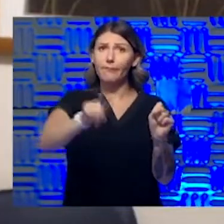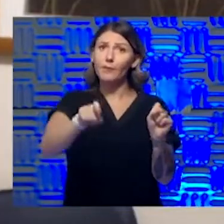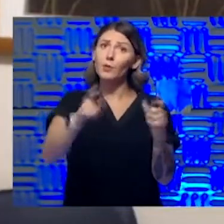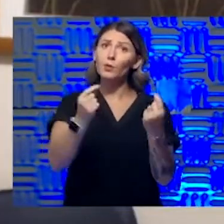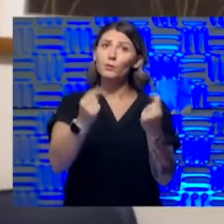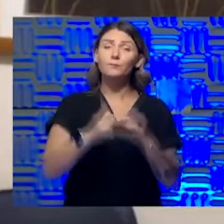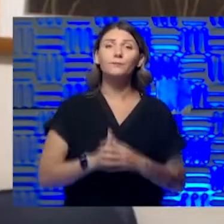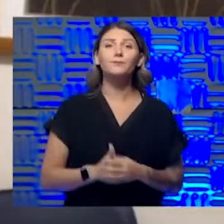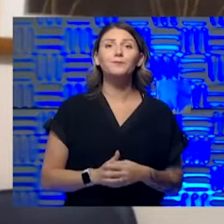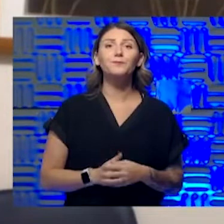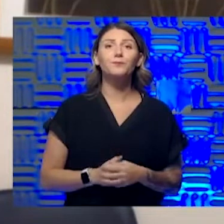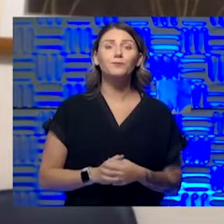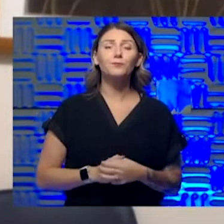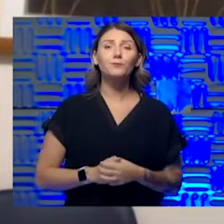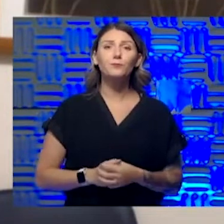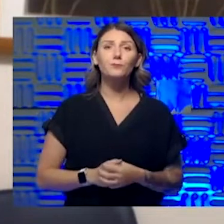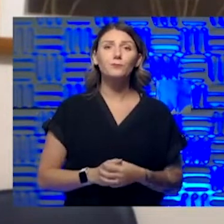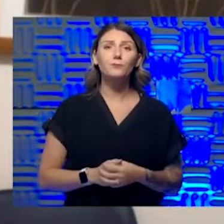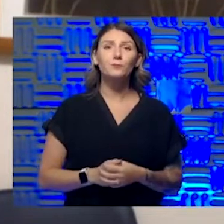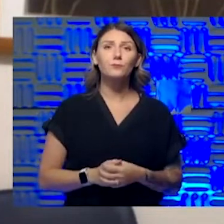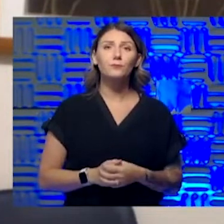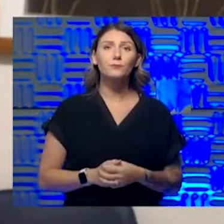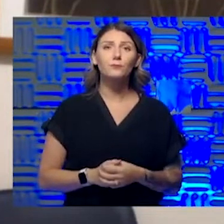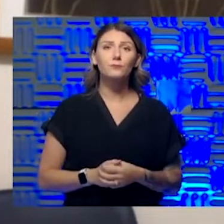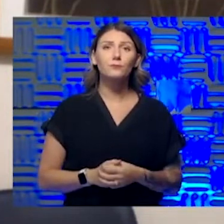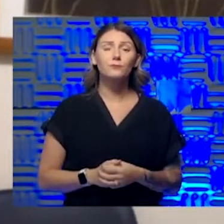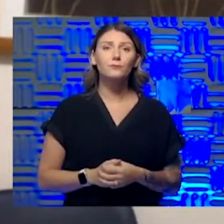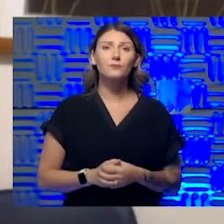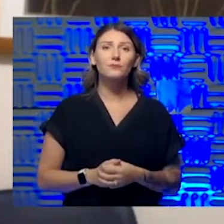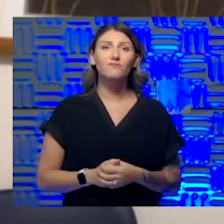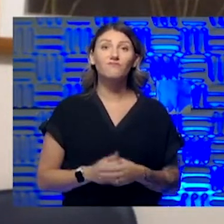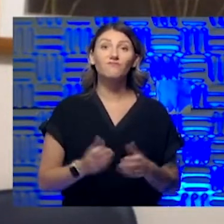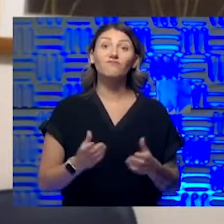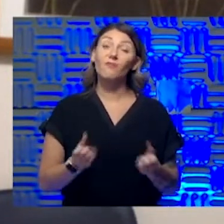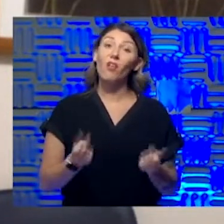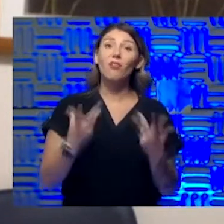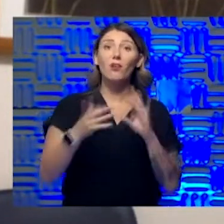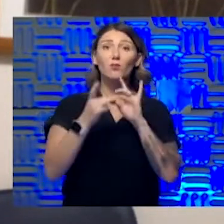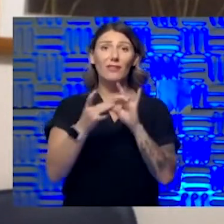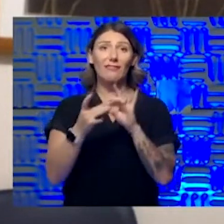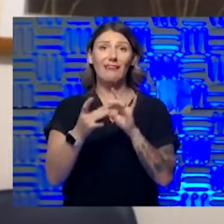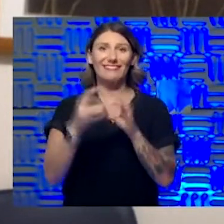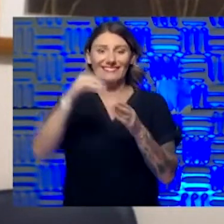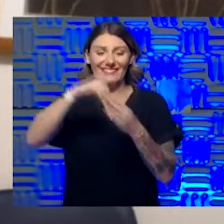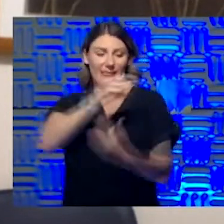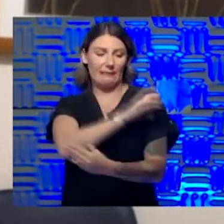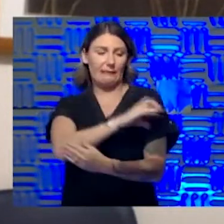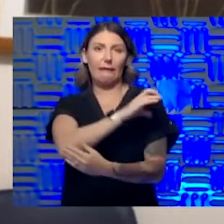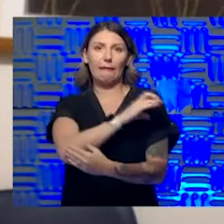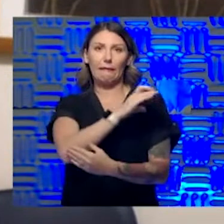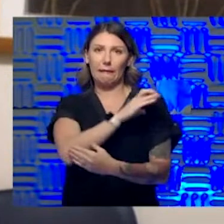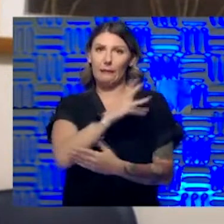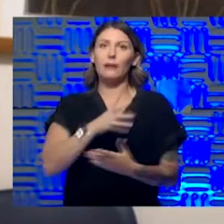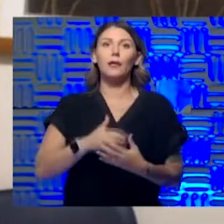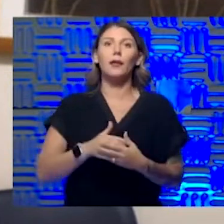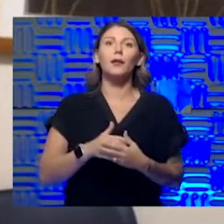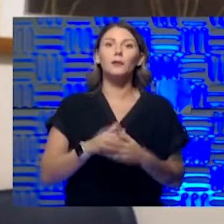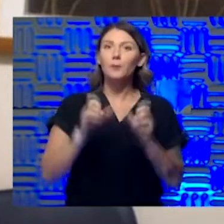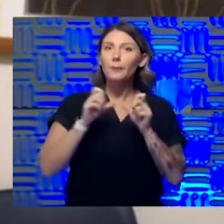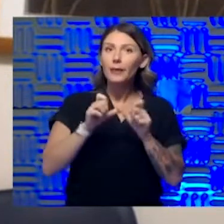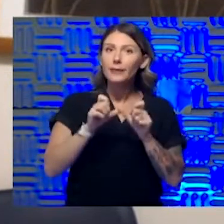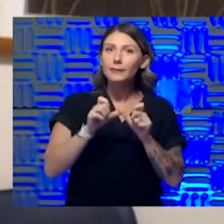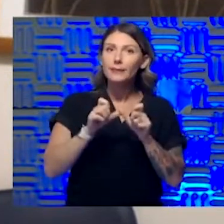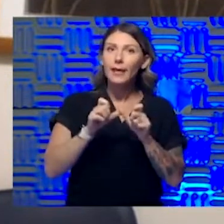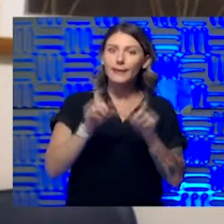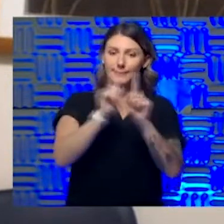A lot of it is what we're doing within the clinic areas to be able to maintain that physical distancing, which fortunately we are